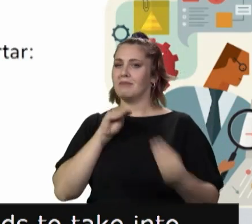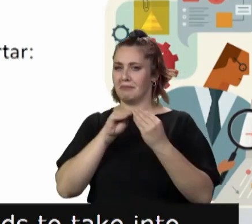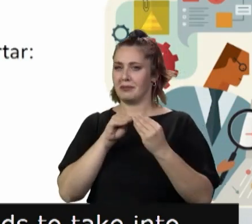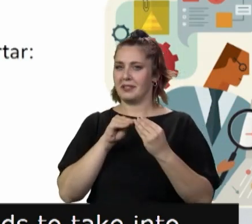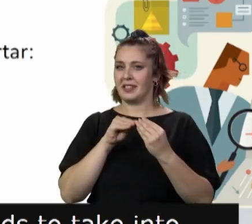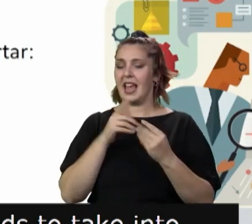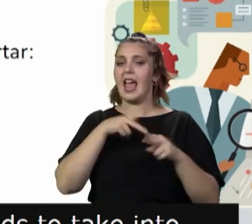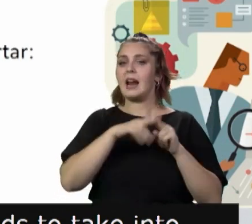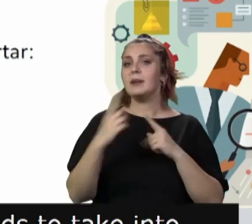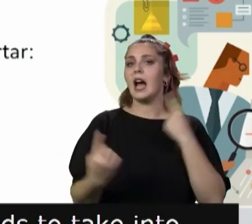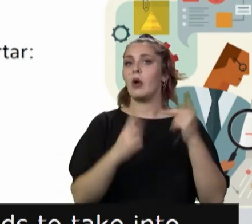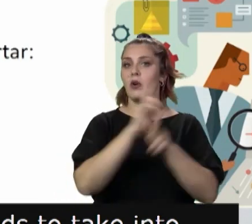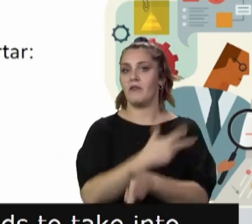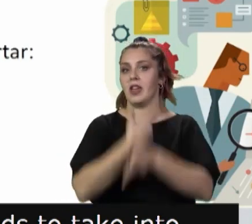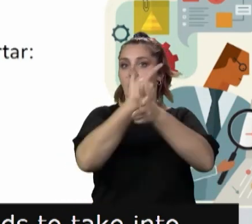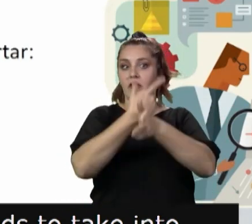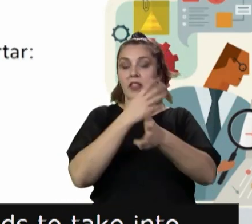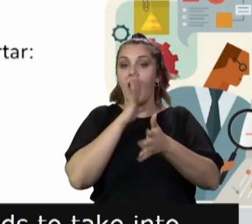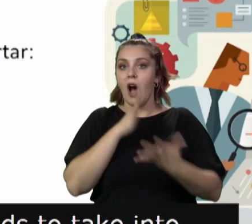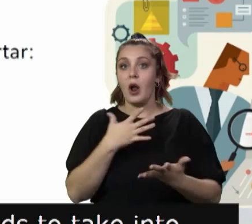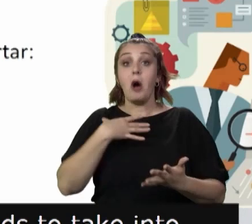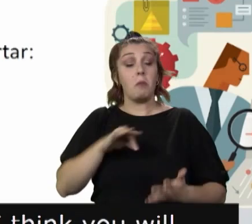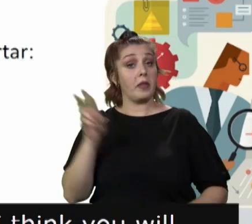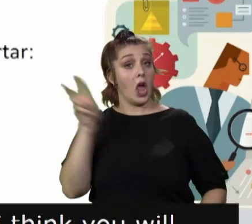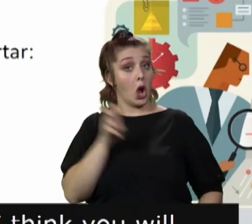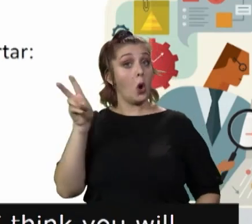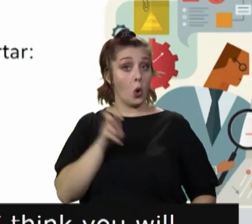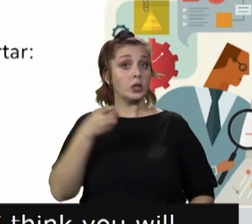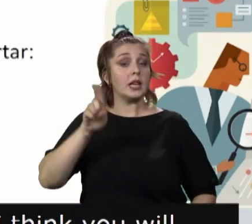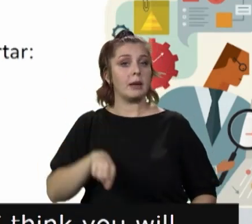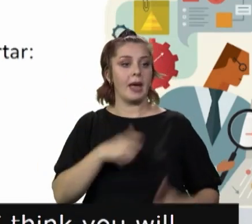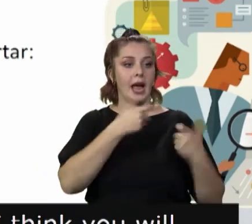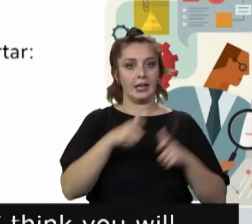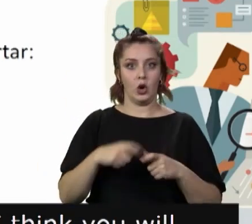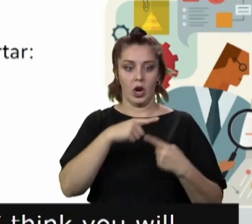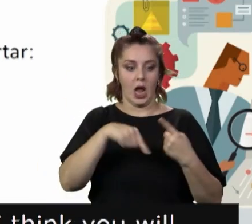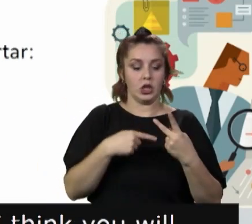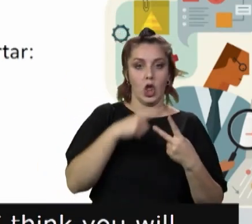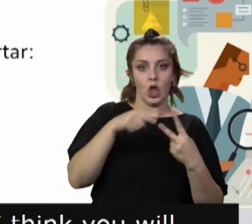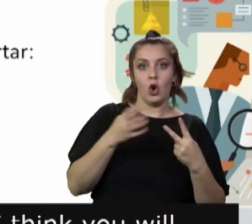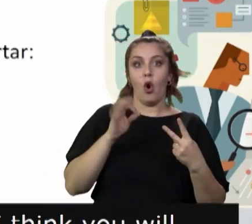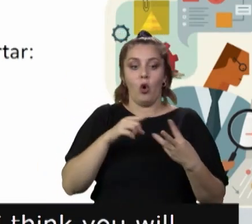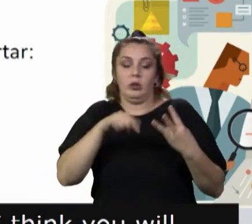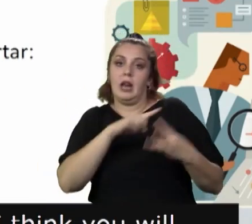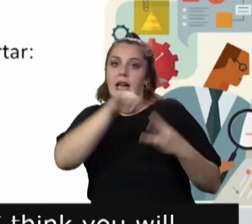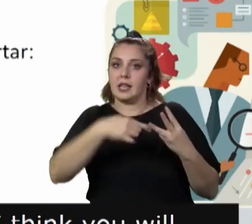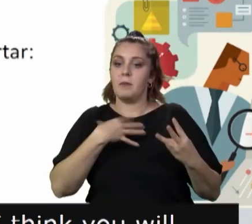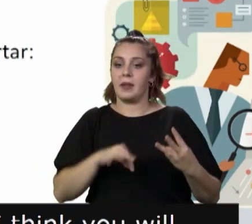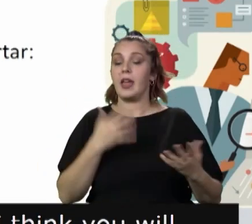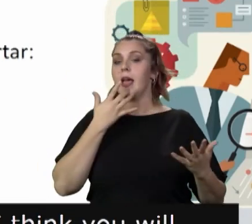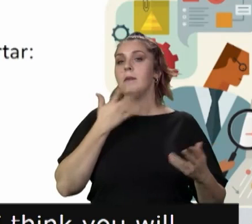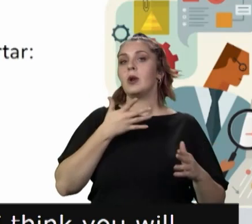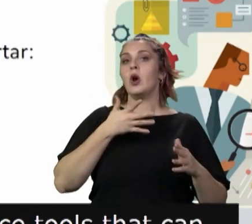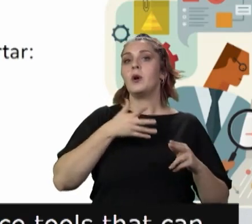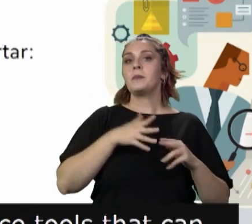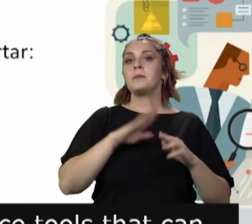I think you will agree with me that there is some video conference tools that can fulfill two of these categories